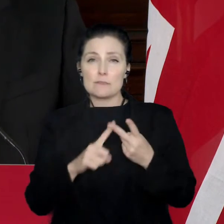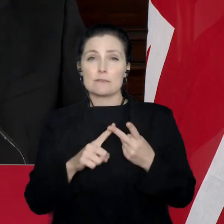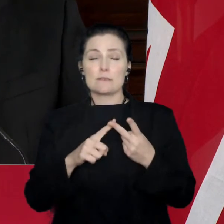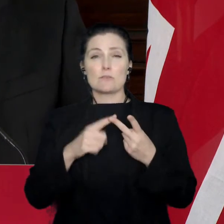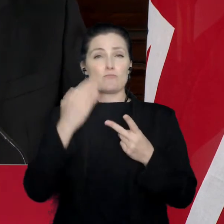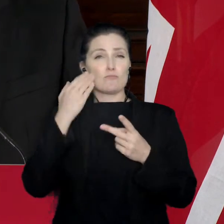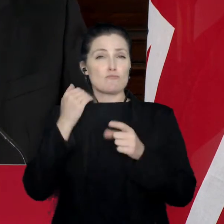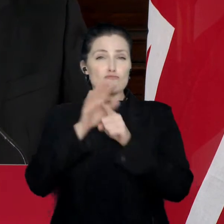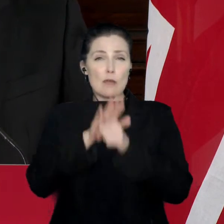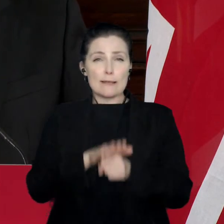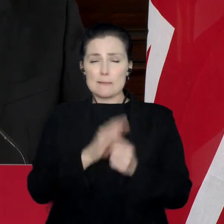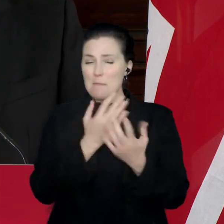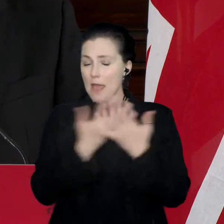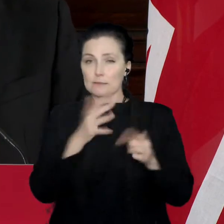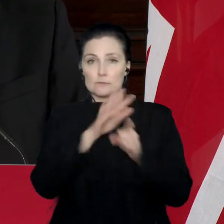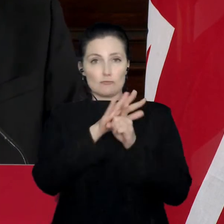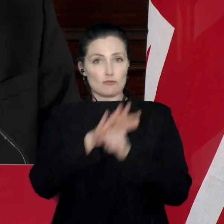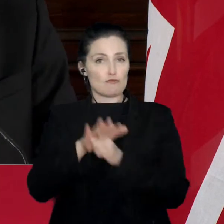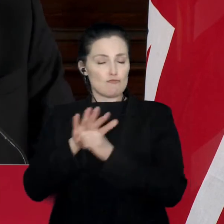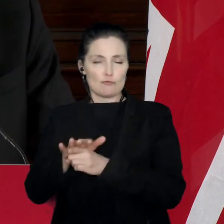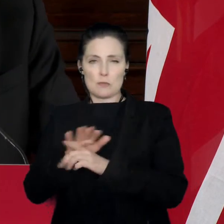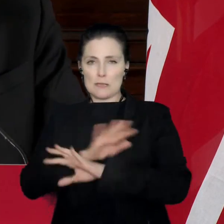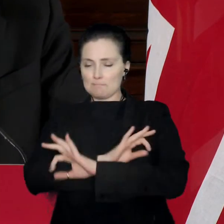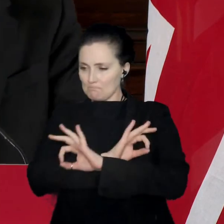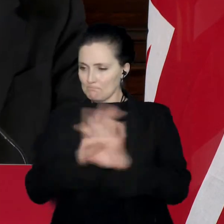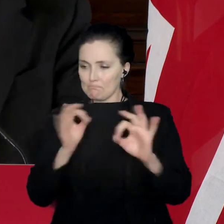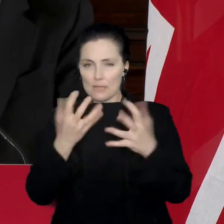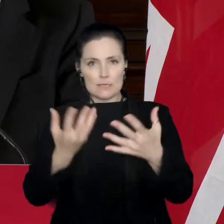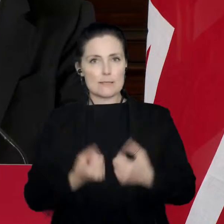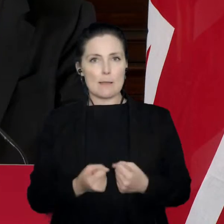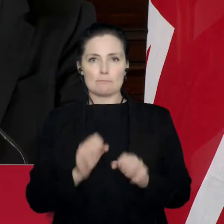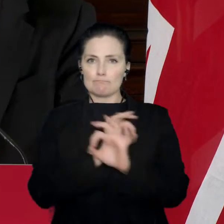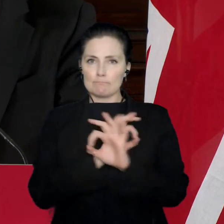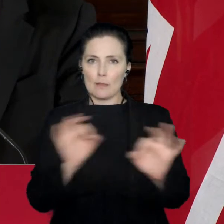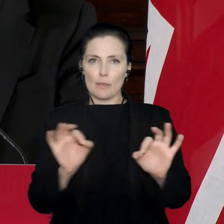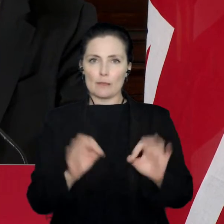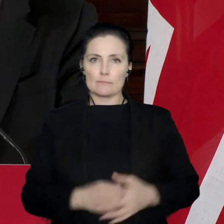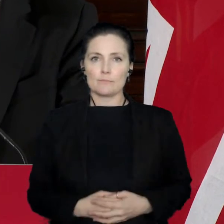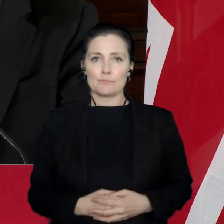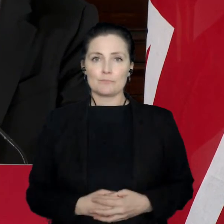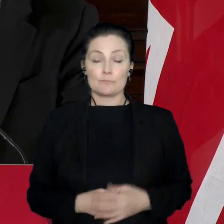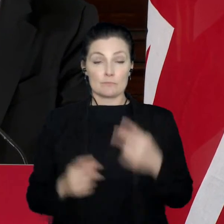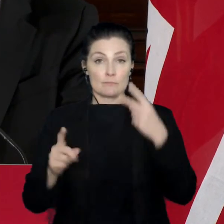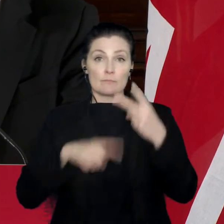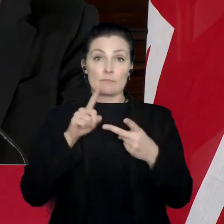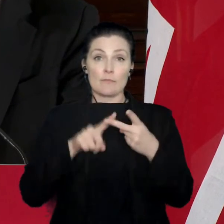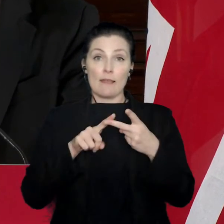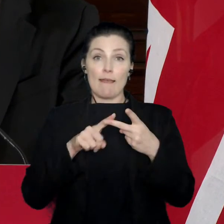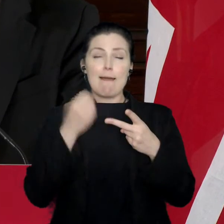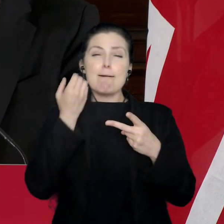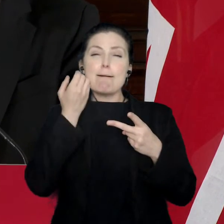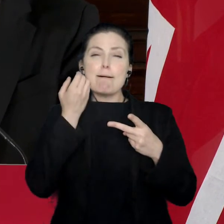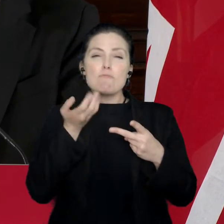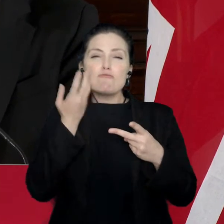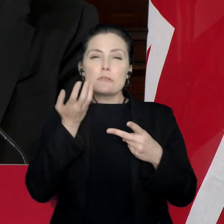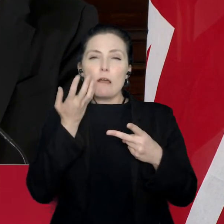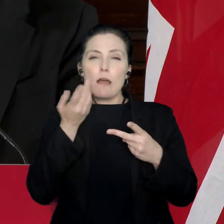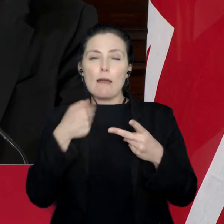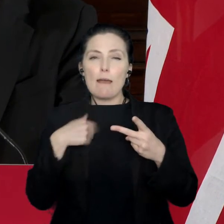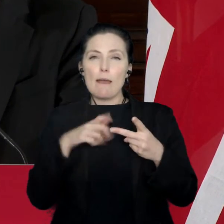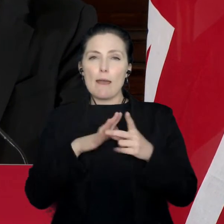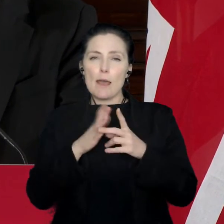kind. And secondly, that every day I will work ceaselessly to bring this party back to the British